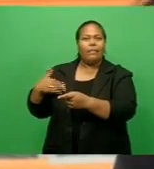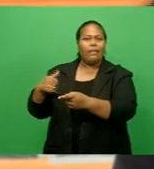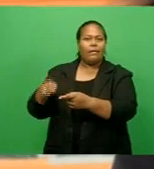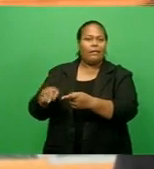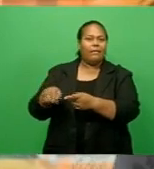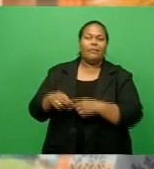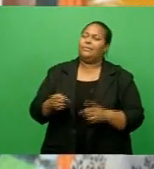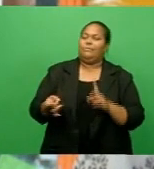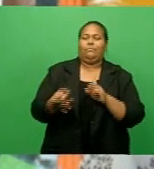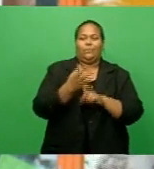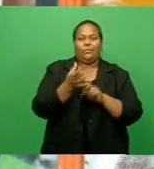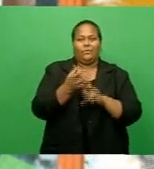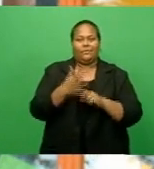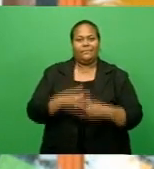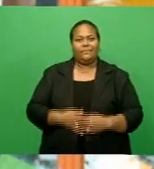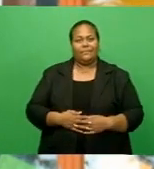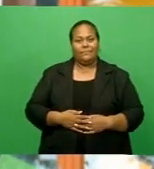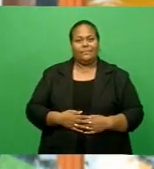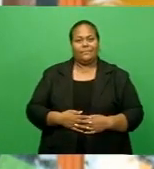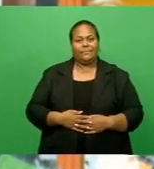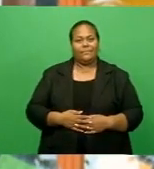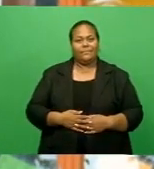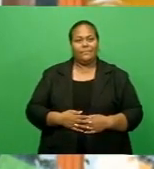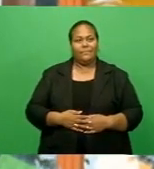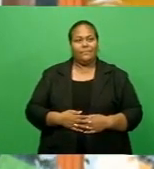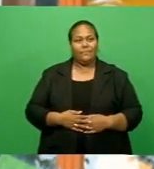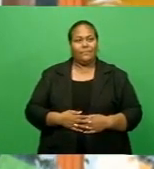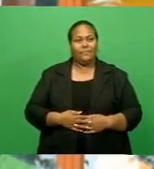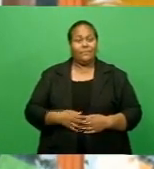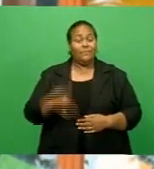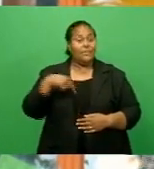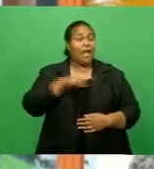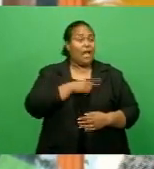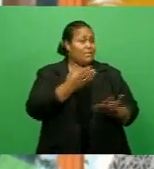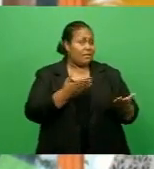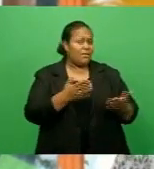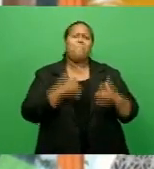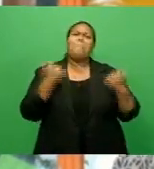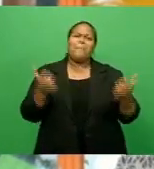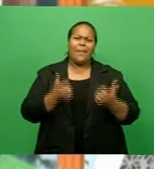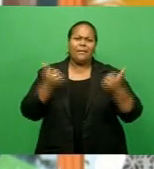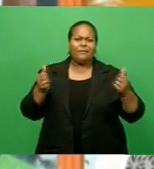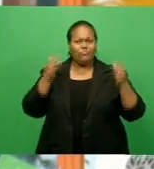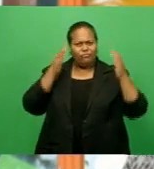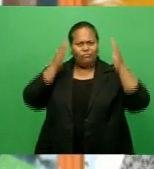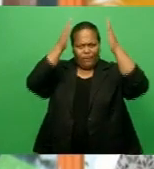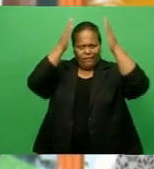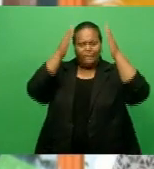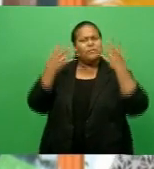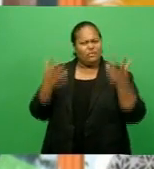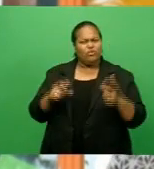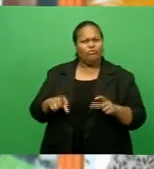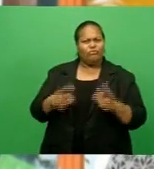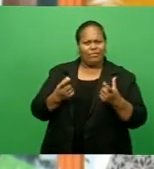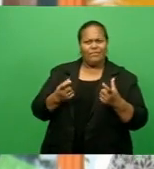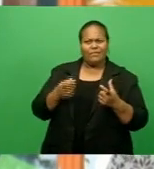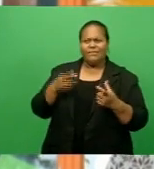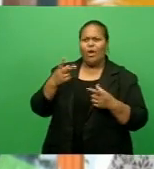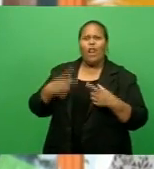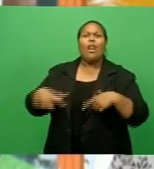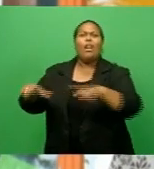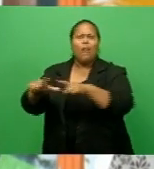very important. And that's something that many chefs that I've talked about said that it's often a challenge with our local